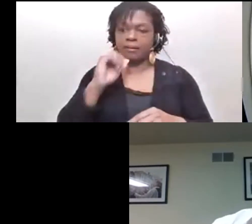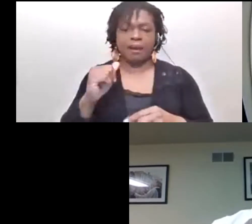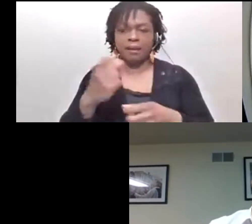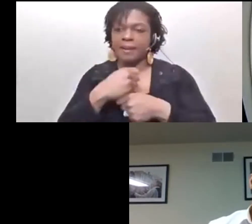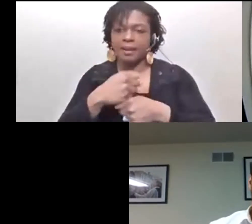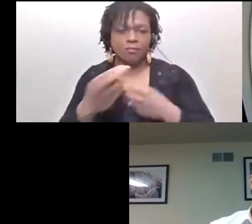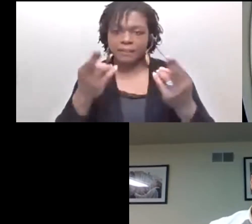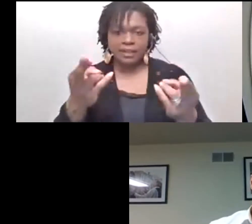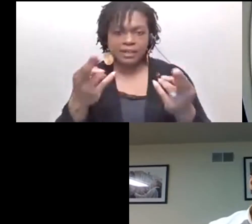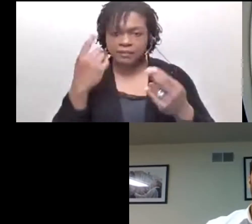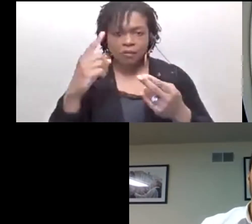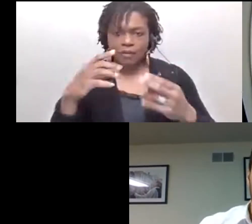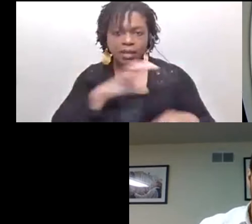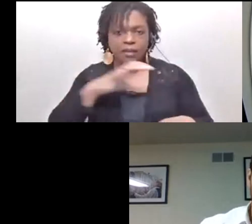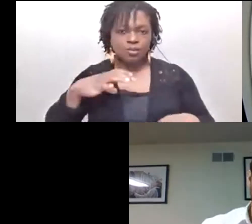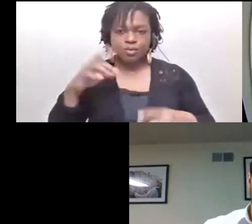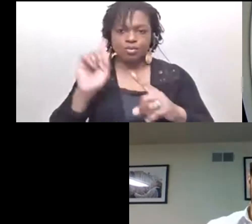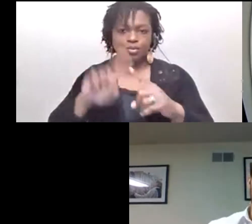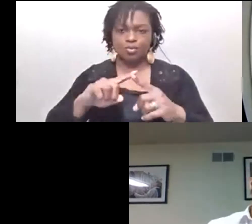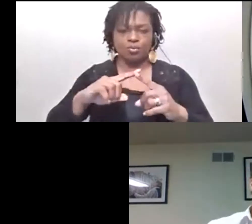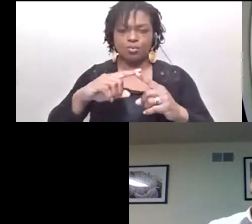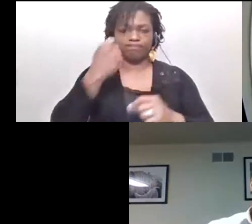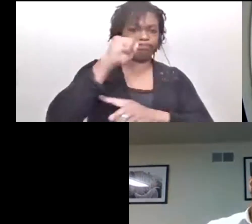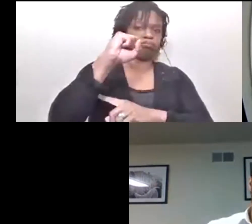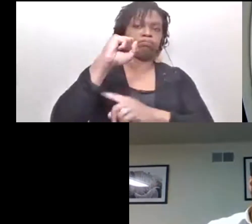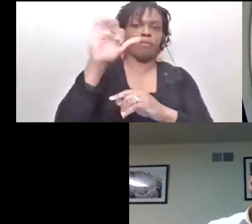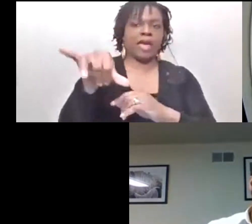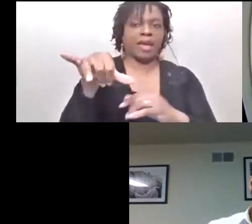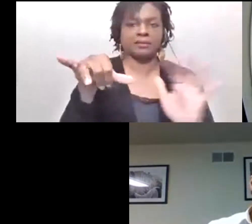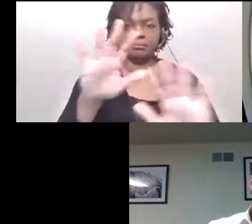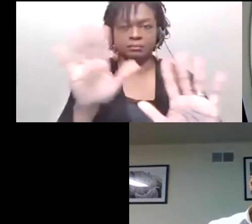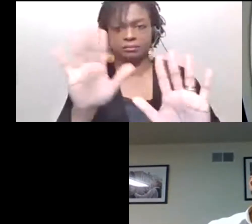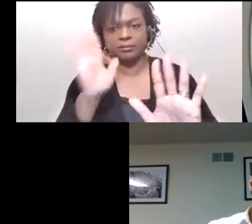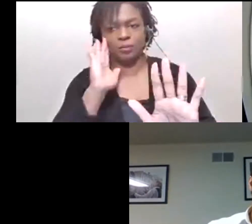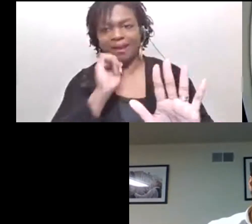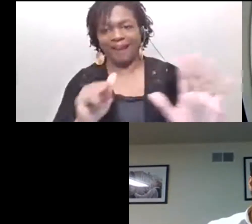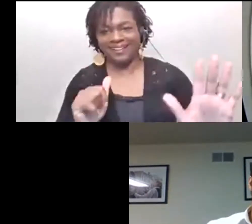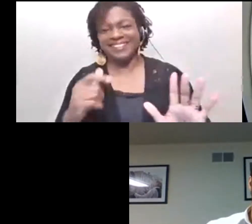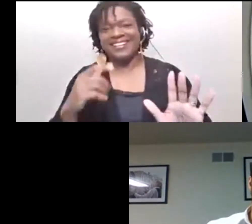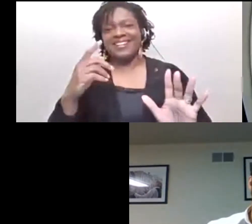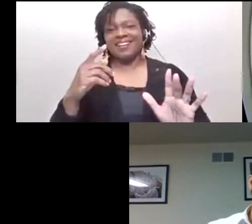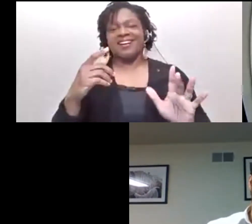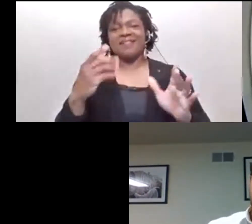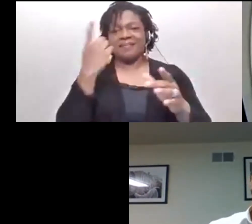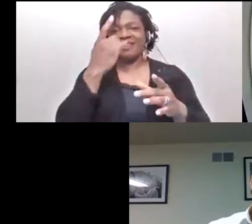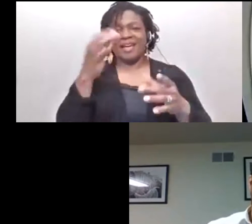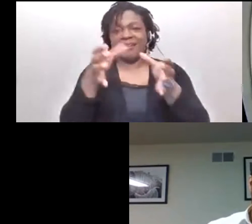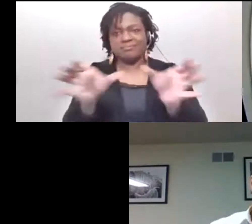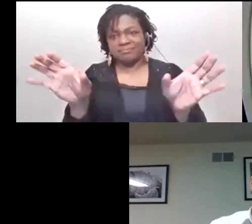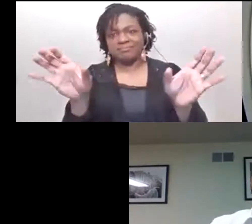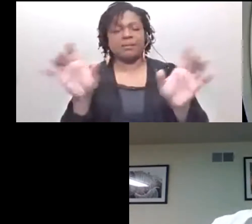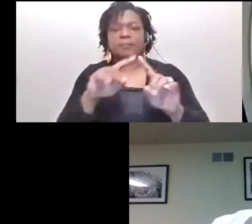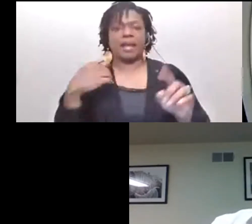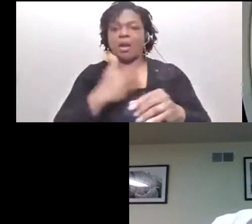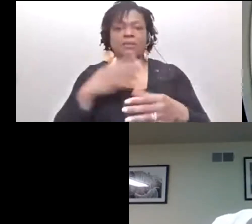recommendation for the council to oppose this. It might be a situation, because we seem to be divided, that we and I